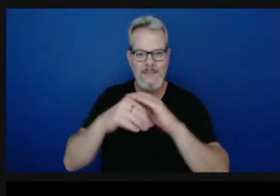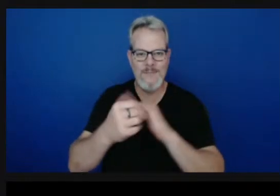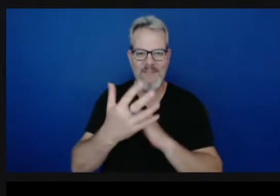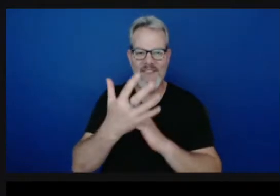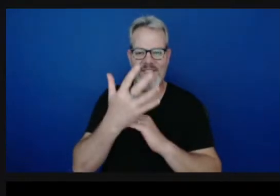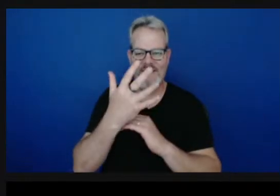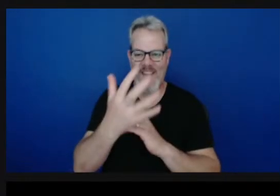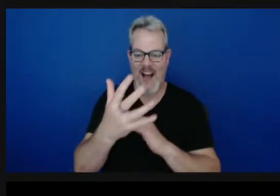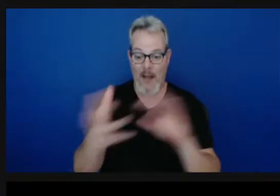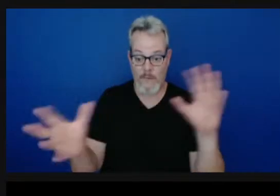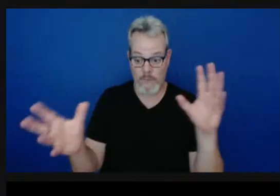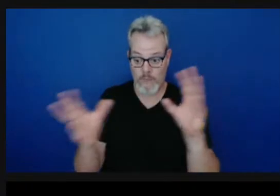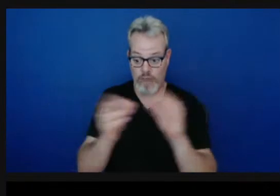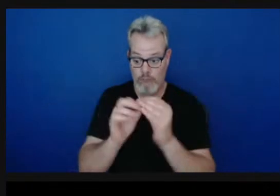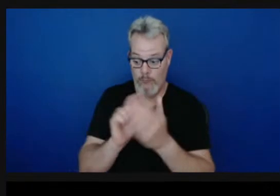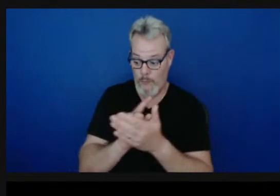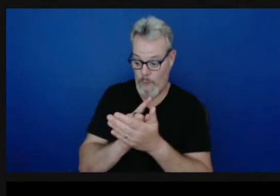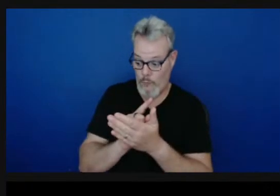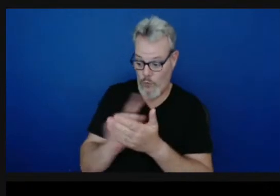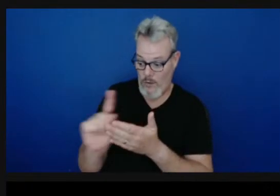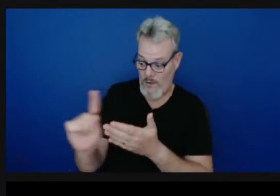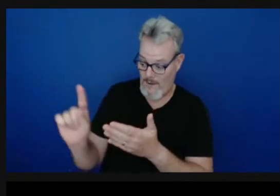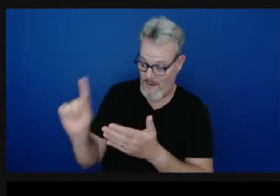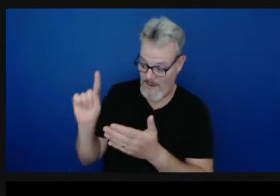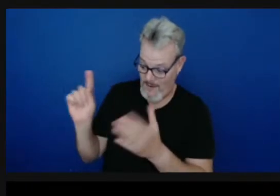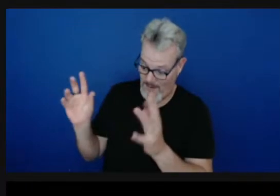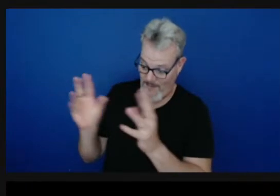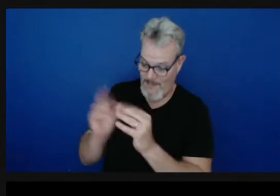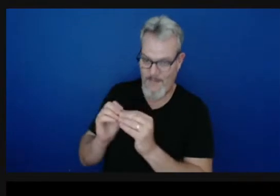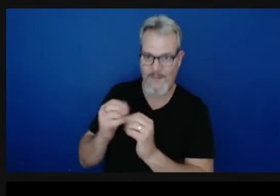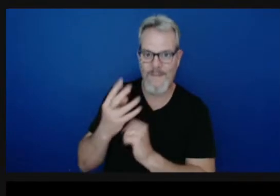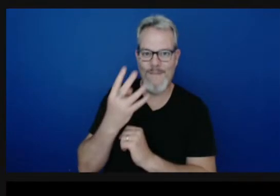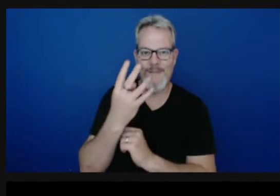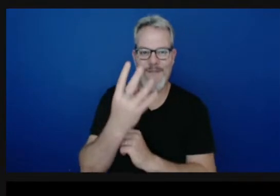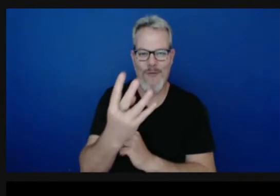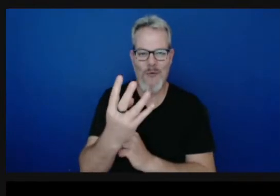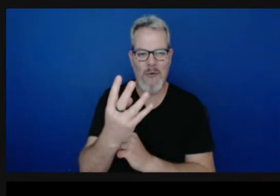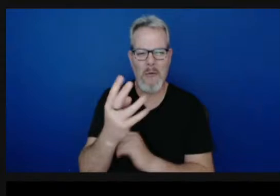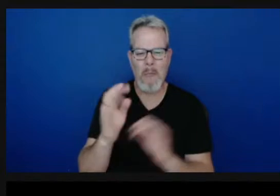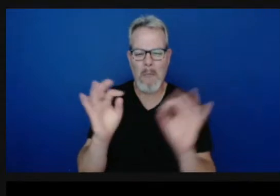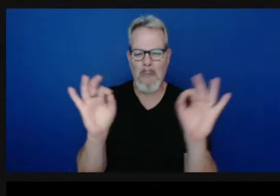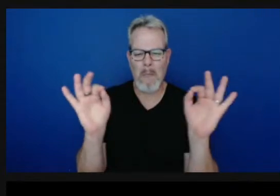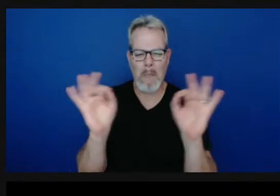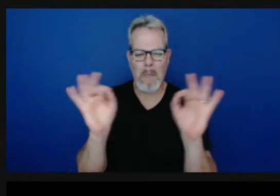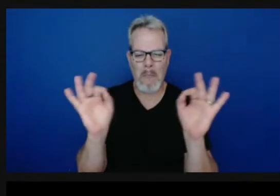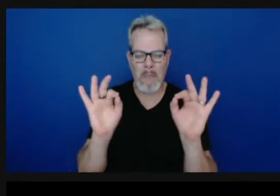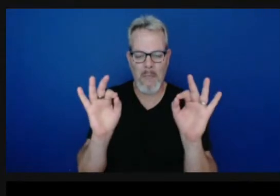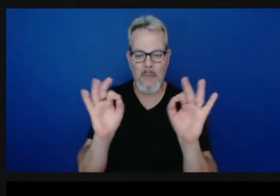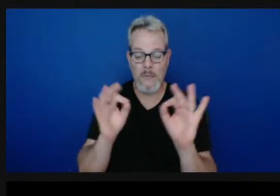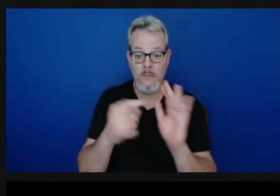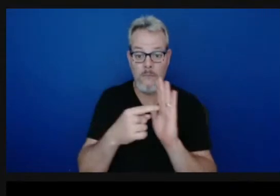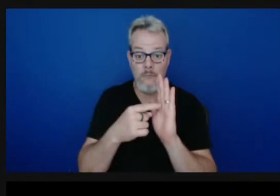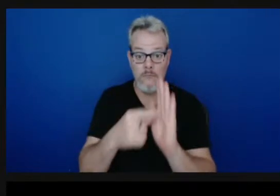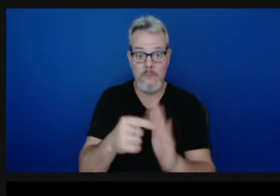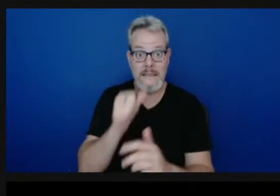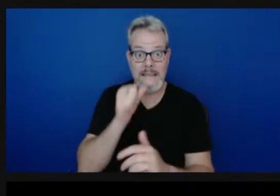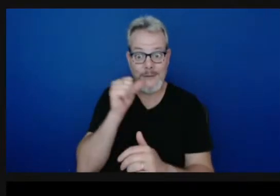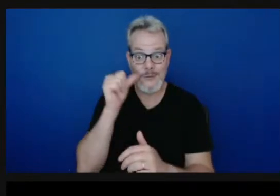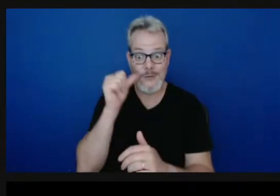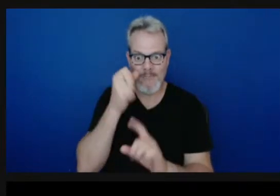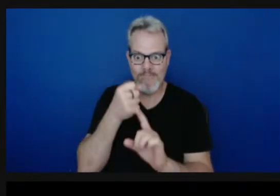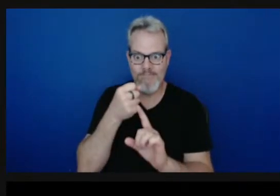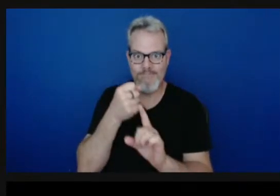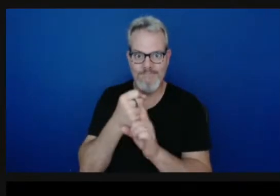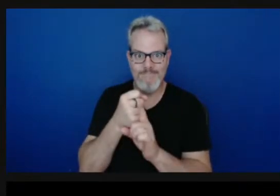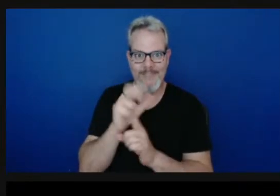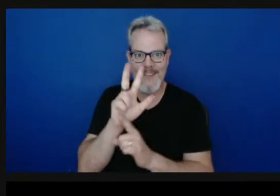4 within that summit region there. Right. Just although we're noting that that 3.4 occurred yesterday, that's falls outside of